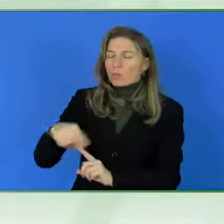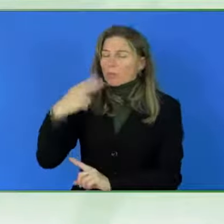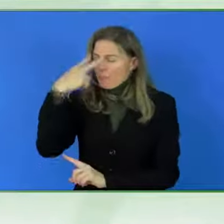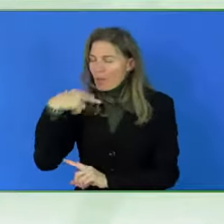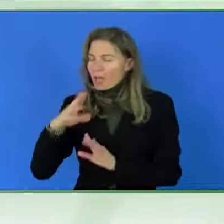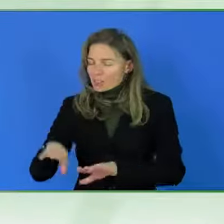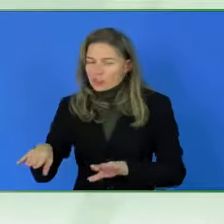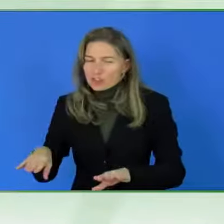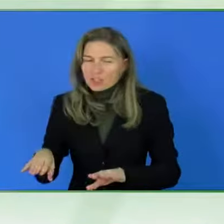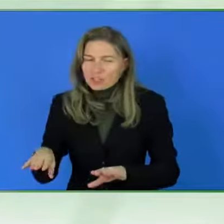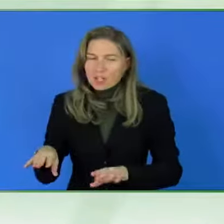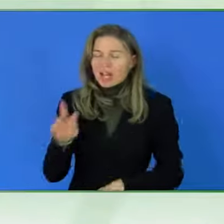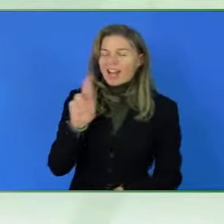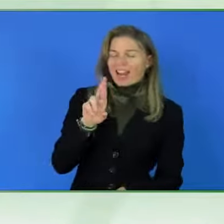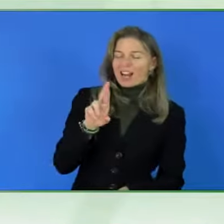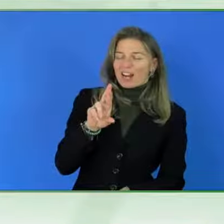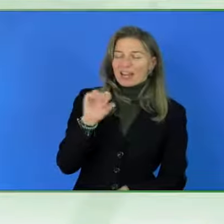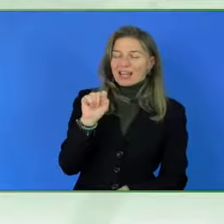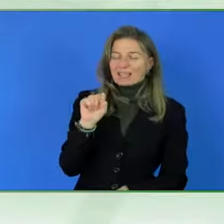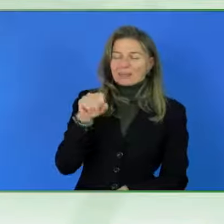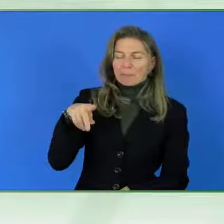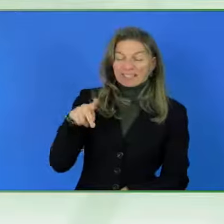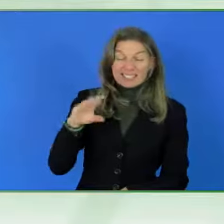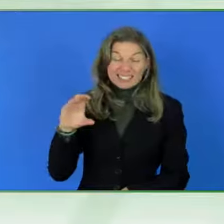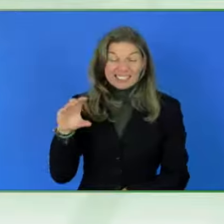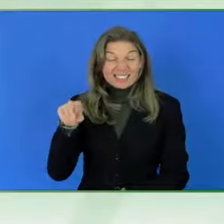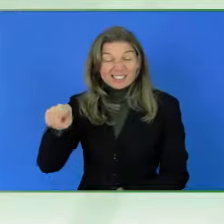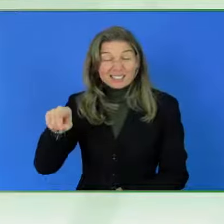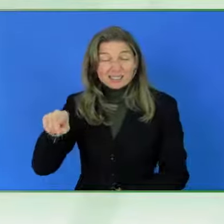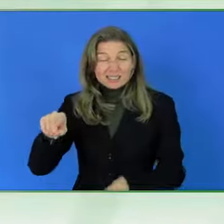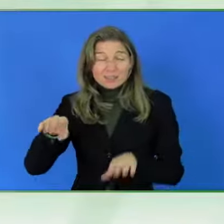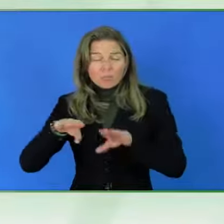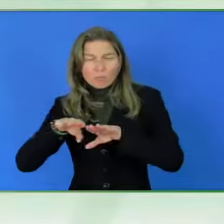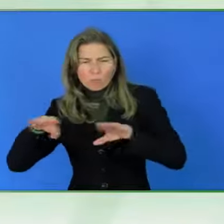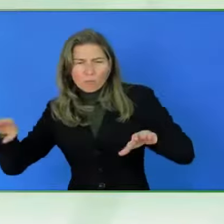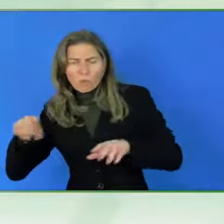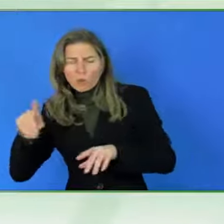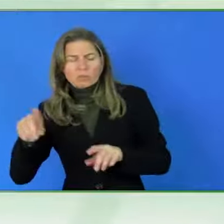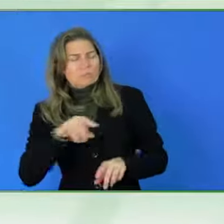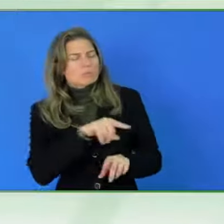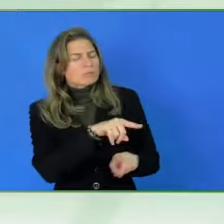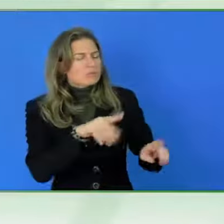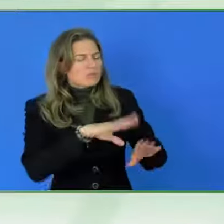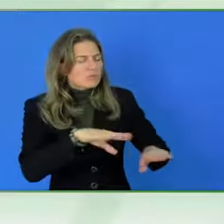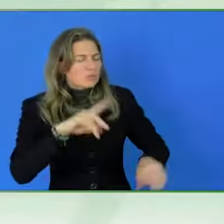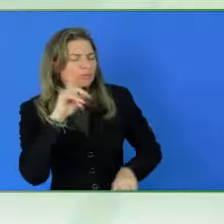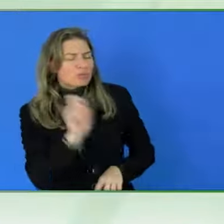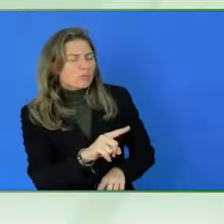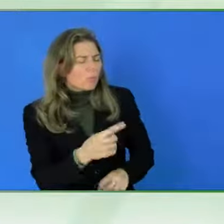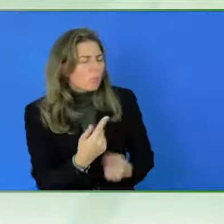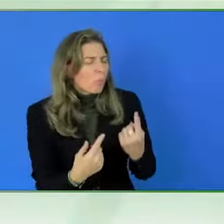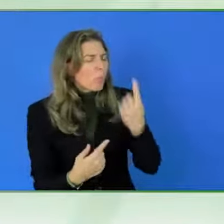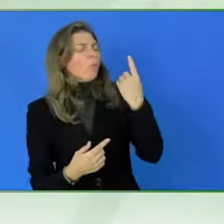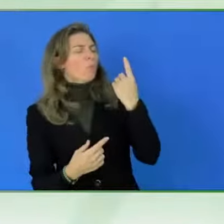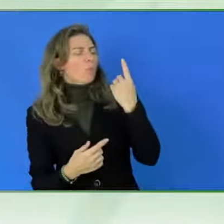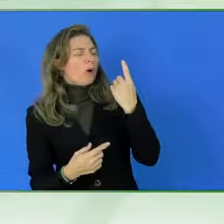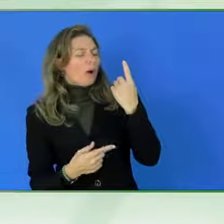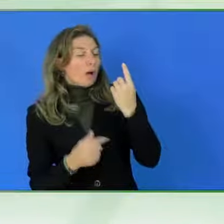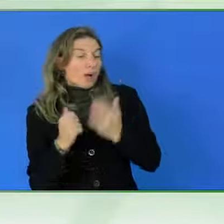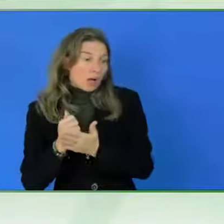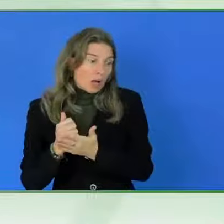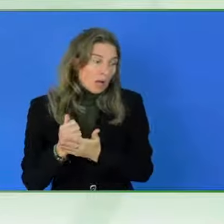RSBC's Youth Forum asked these young blind people a question. What's the one thing that would do the most to change your